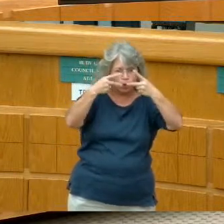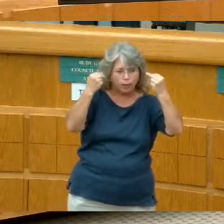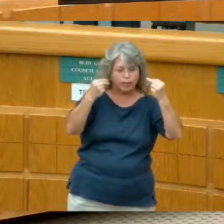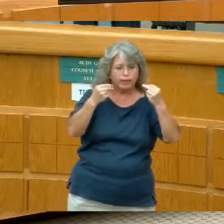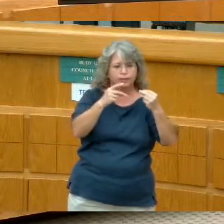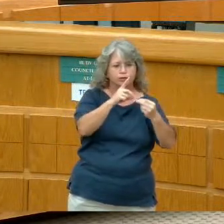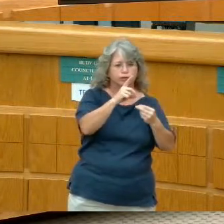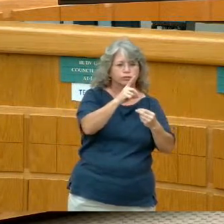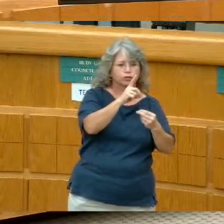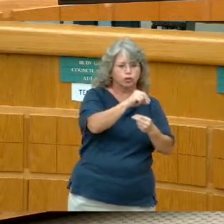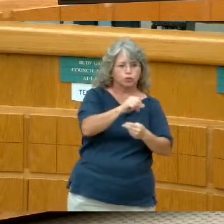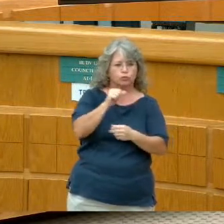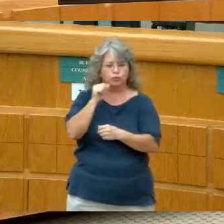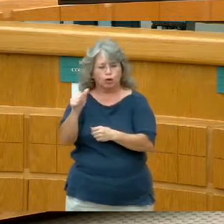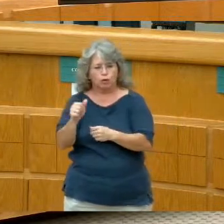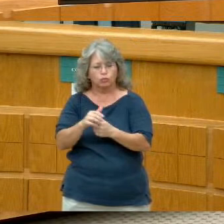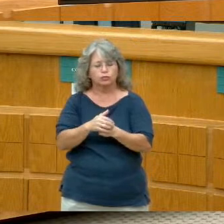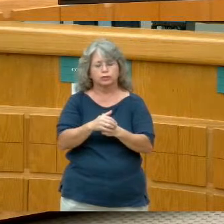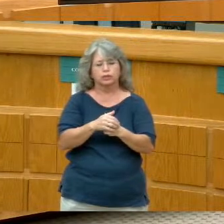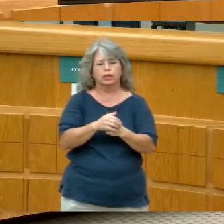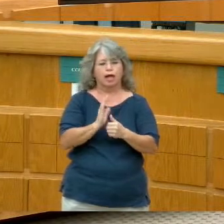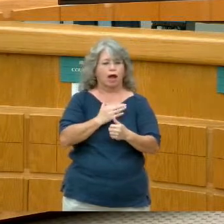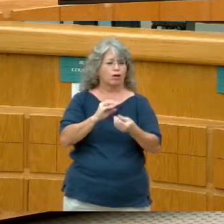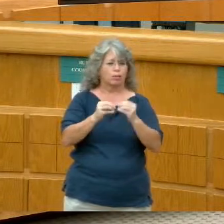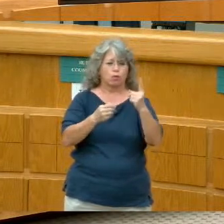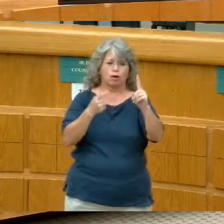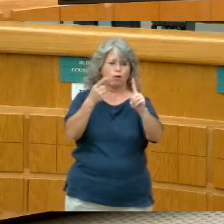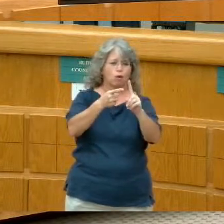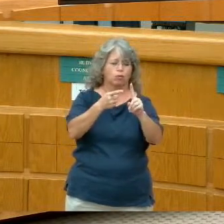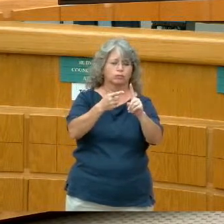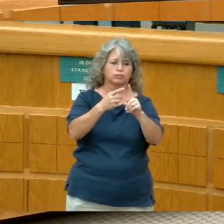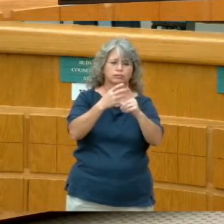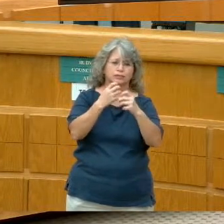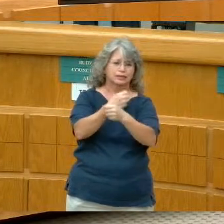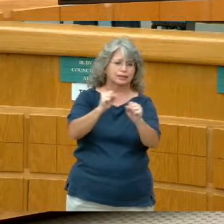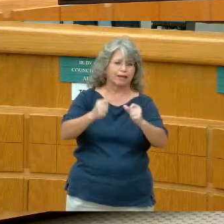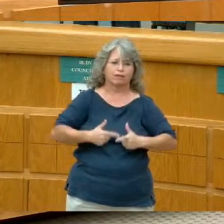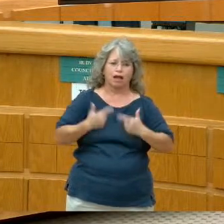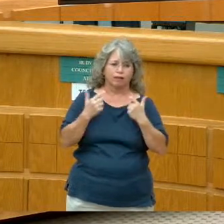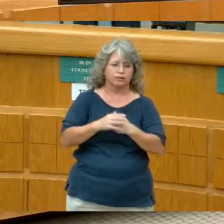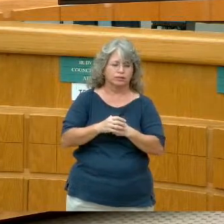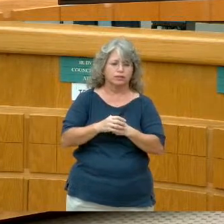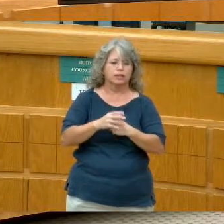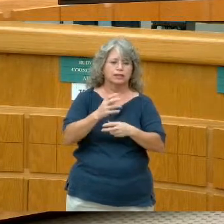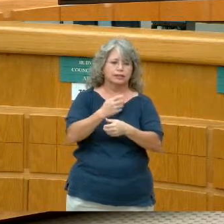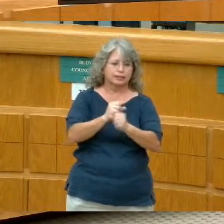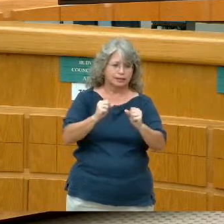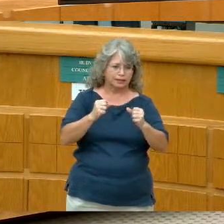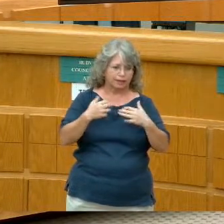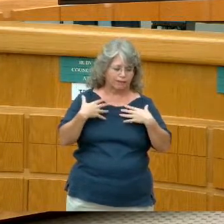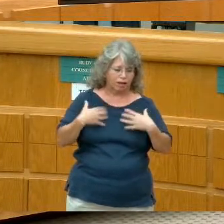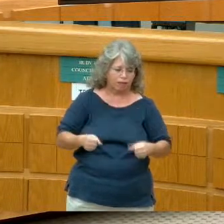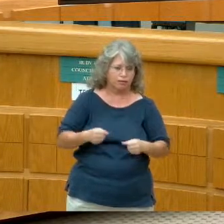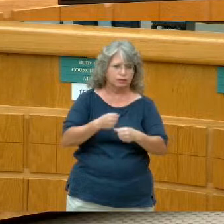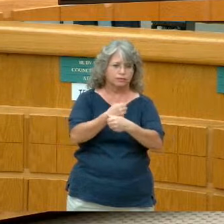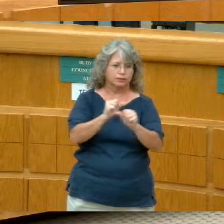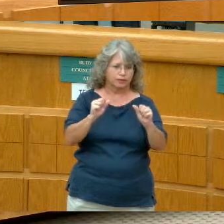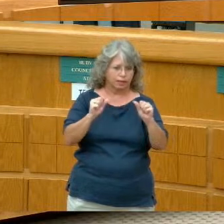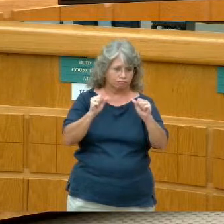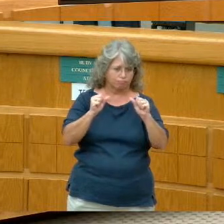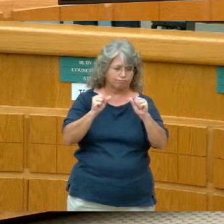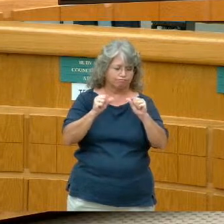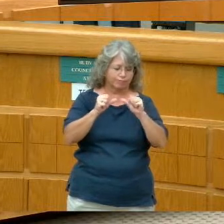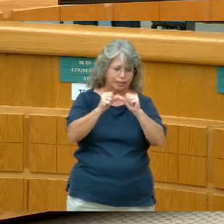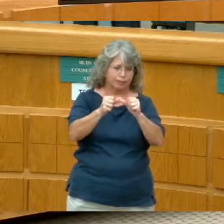number one goal in public health is saving lives. So please stay healthy, stay protected, and as always, stay